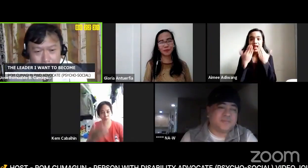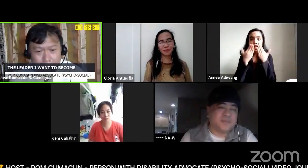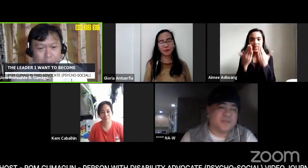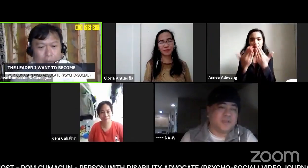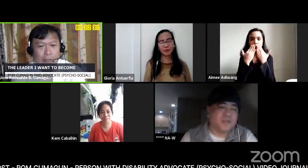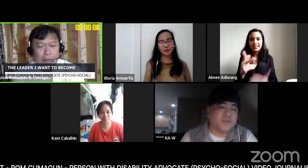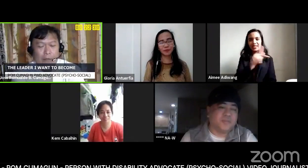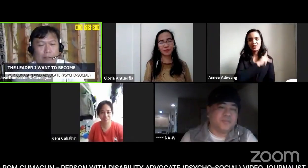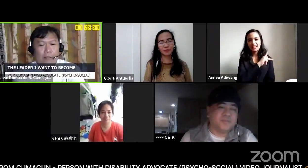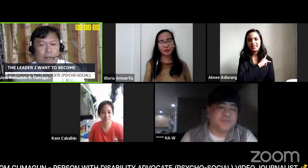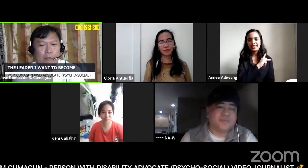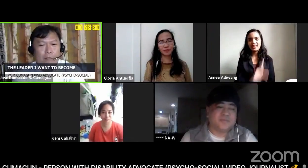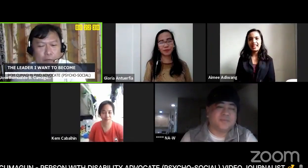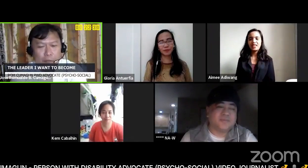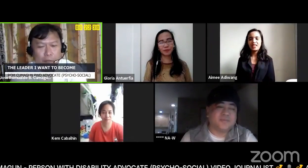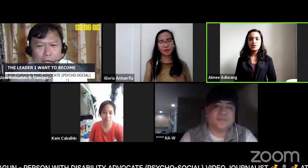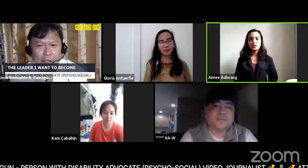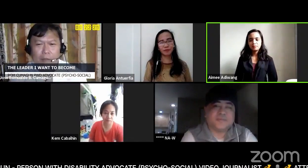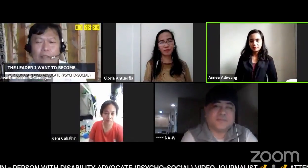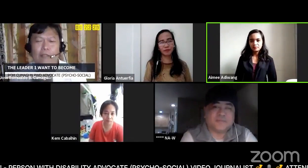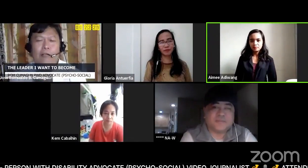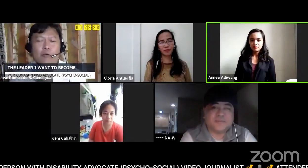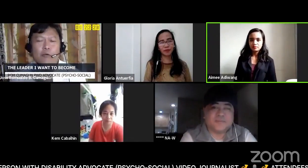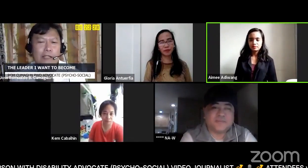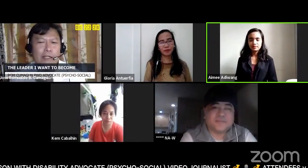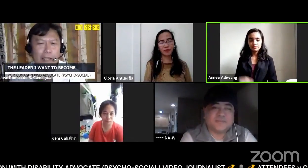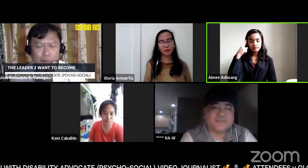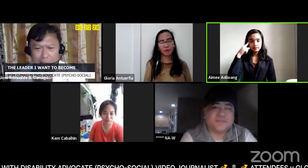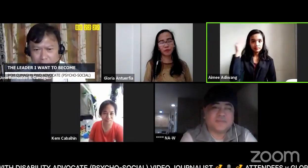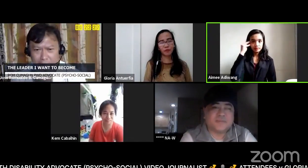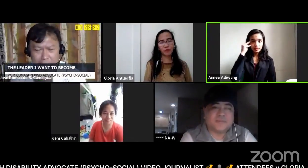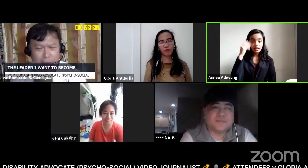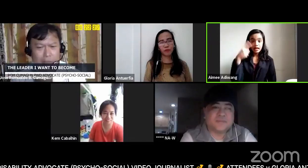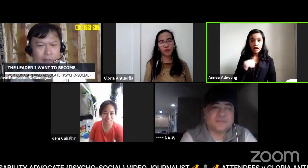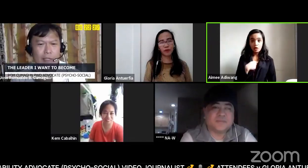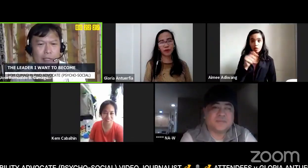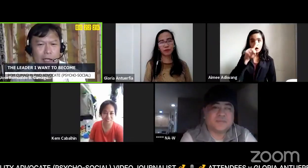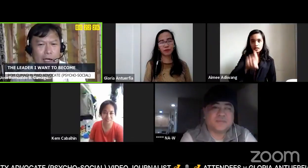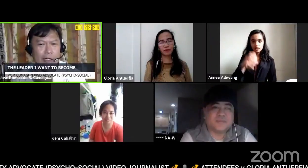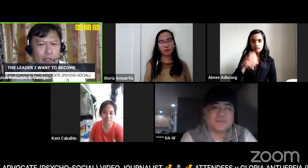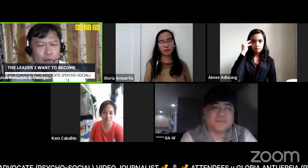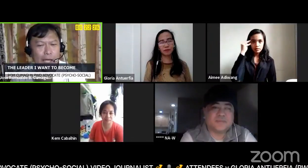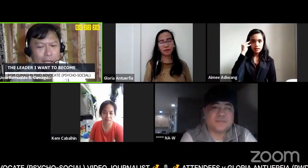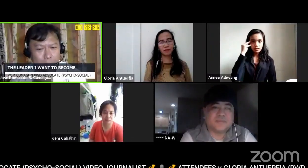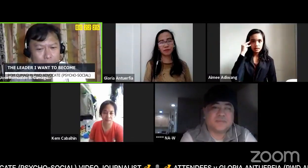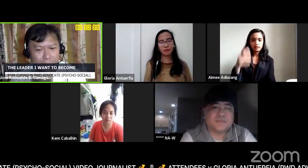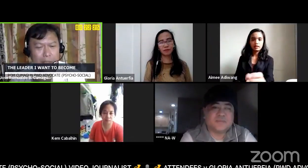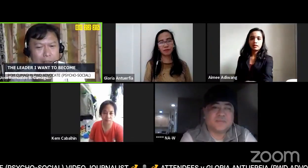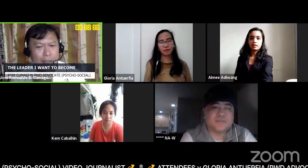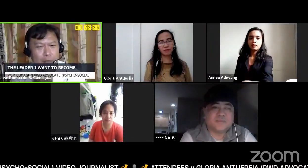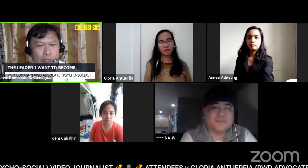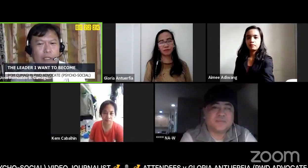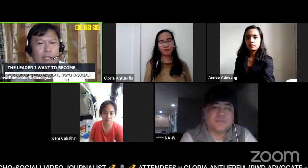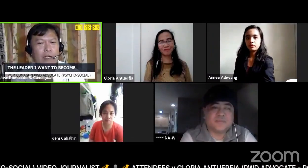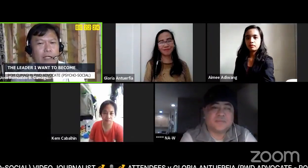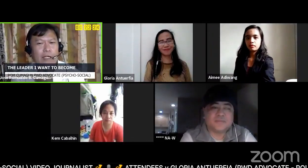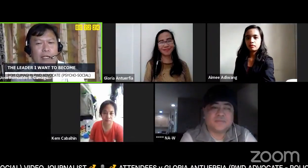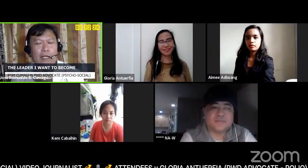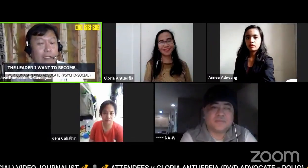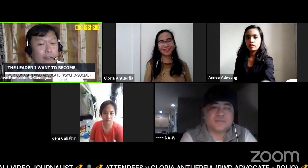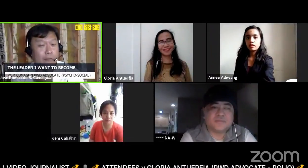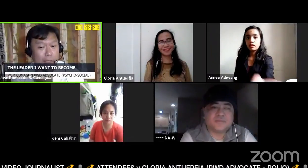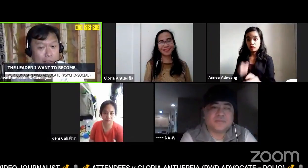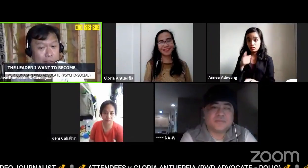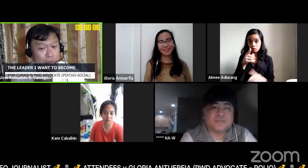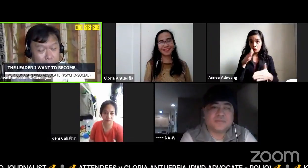Kem. Thank you, Ken. And Thank for you. Mario, what I'd like to ask Mario is, are you happy with